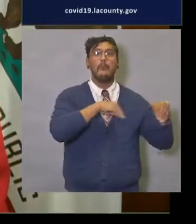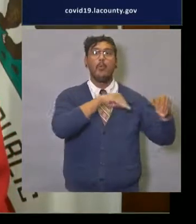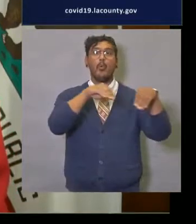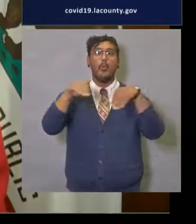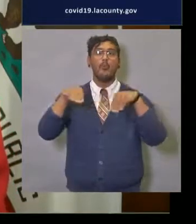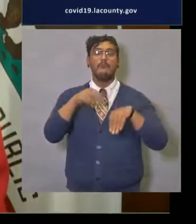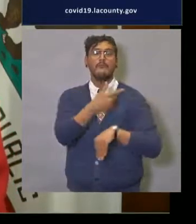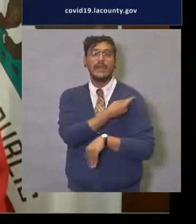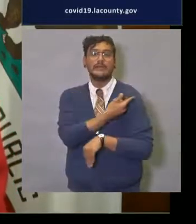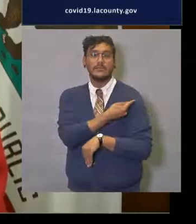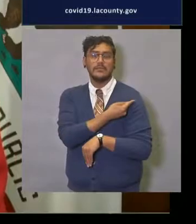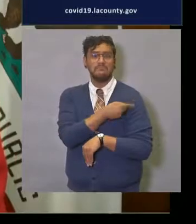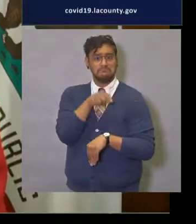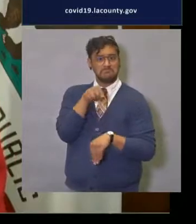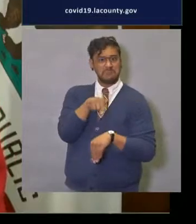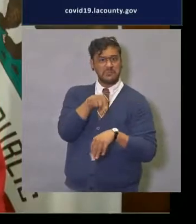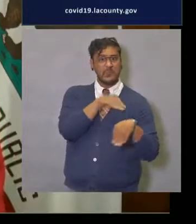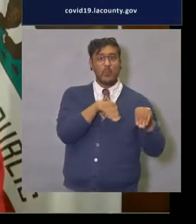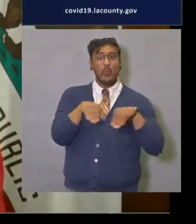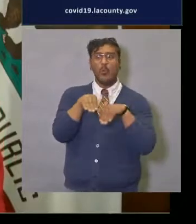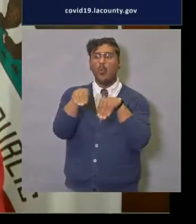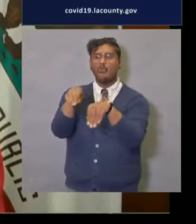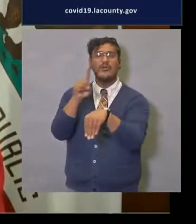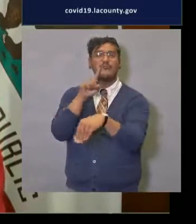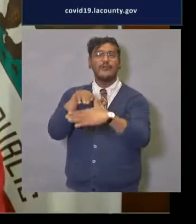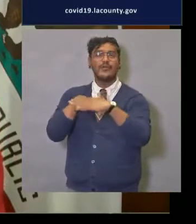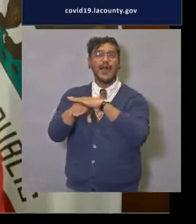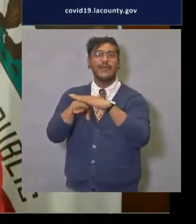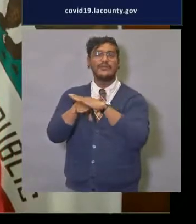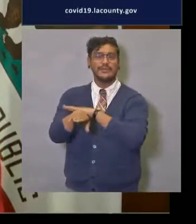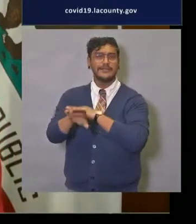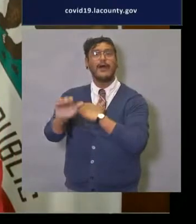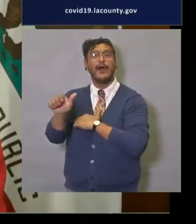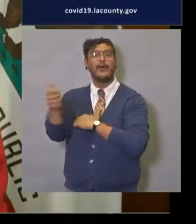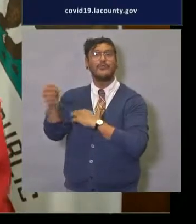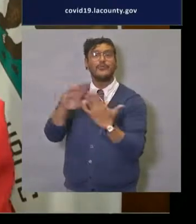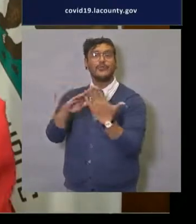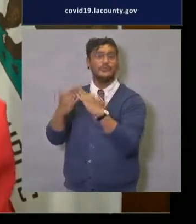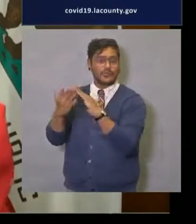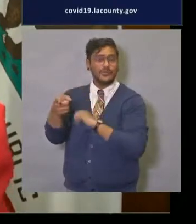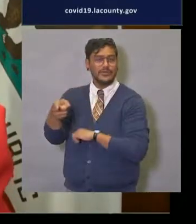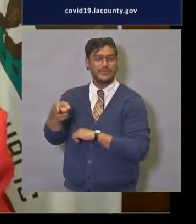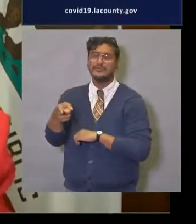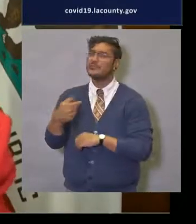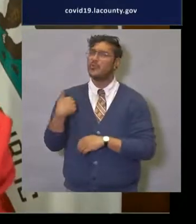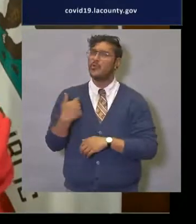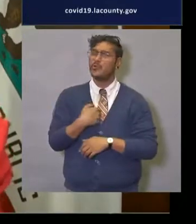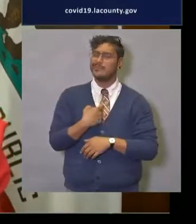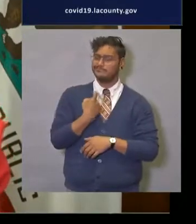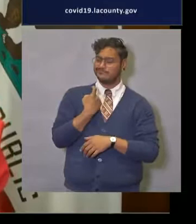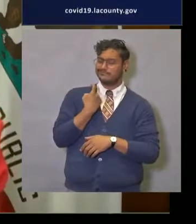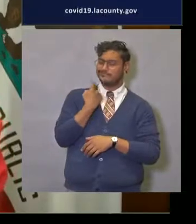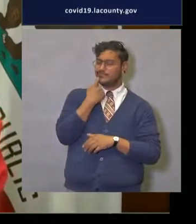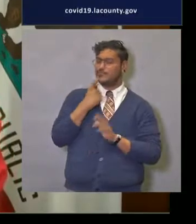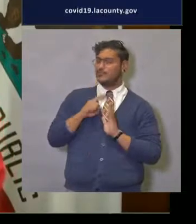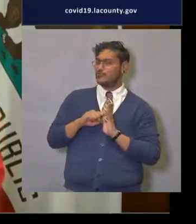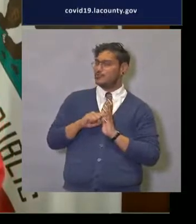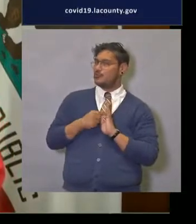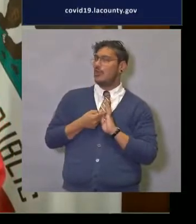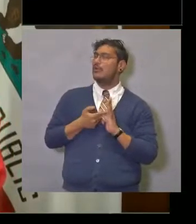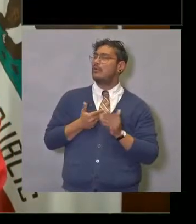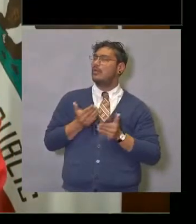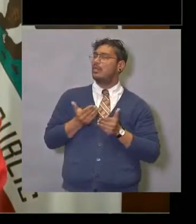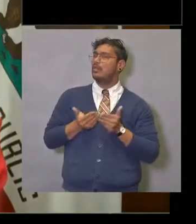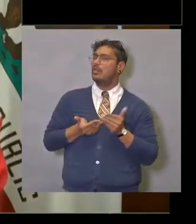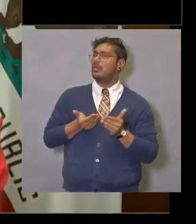access harder to reach communities. We're only getting started. We know we have to do more, especially to ensure